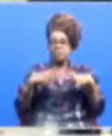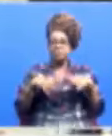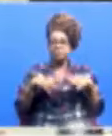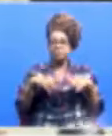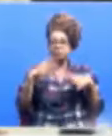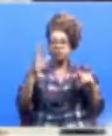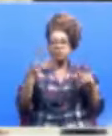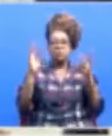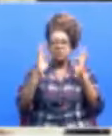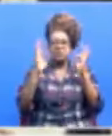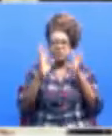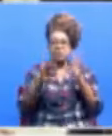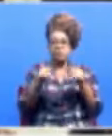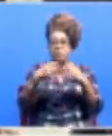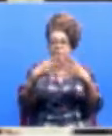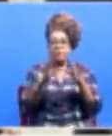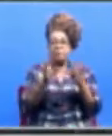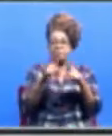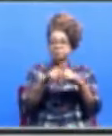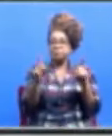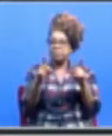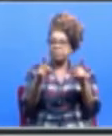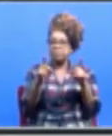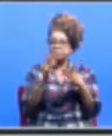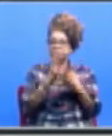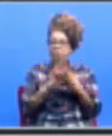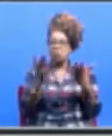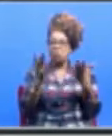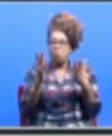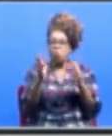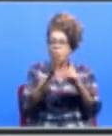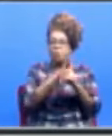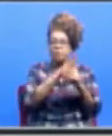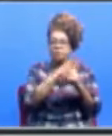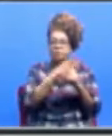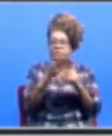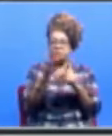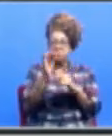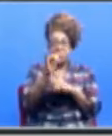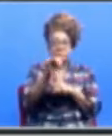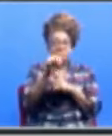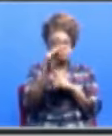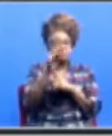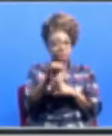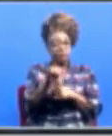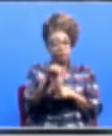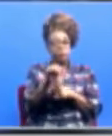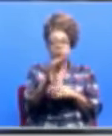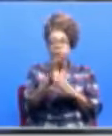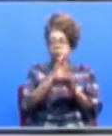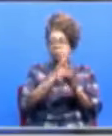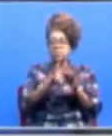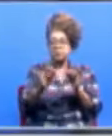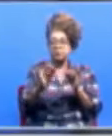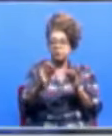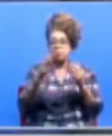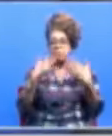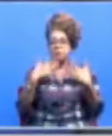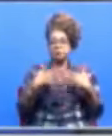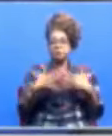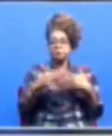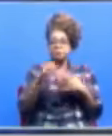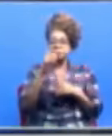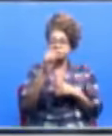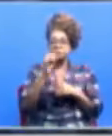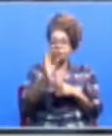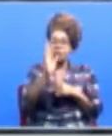were strangers to the family, but somehow managed to convince the funeral home holding William's remains to cremate the body. One of the men